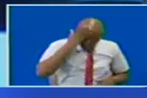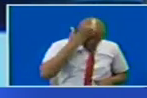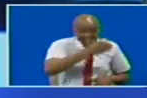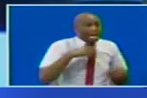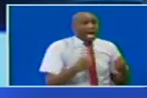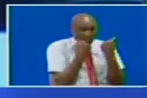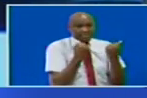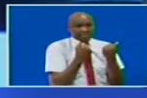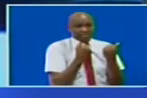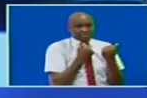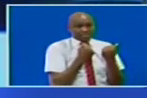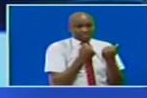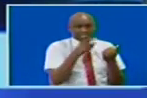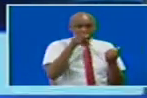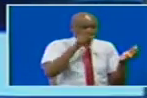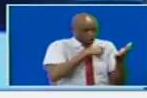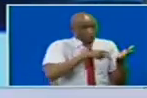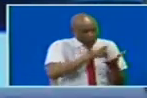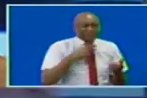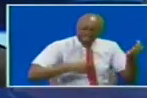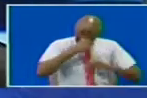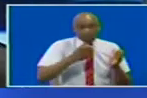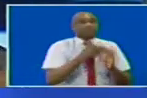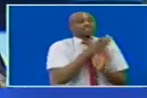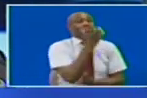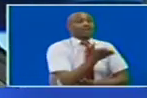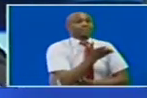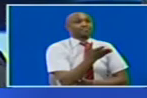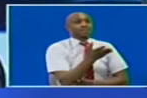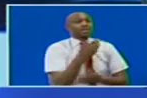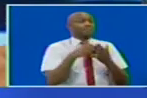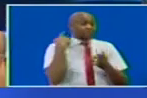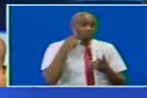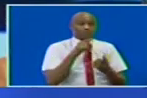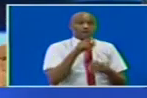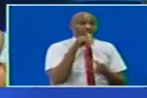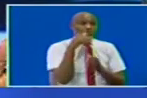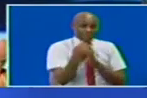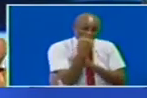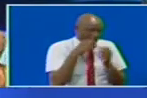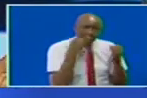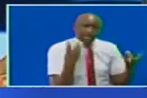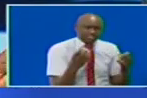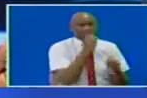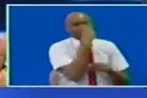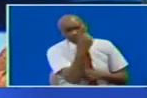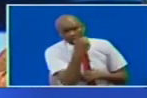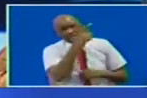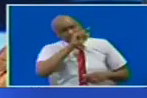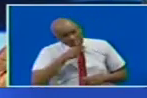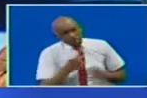that indeed that these fraudulent payments, I think we swung into action. In the beginning, you're asking whether which of these figures, is it 51 or